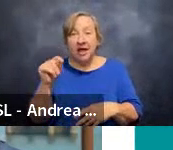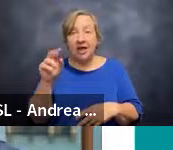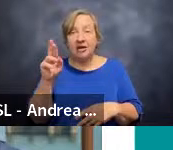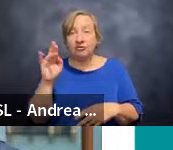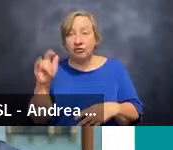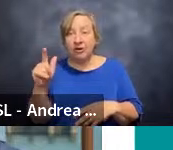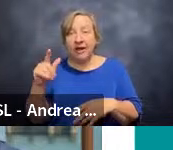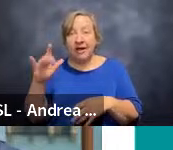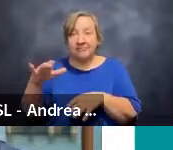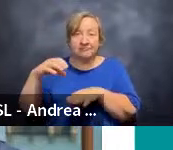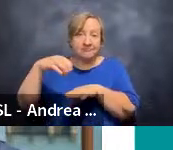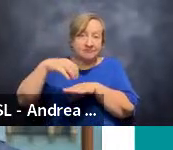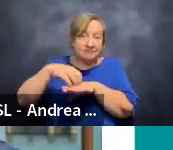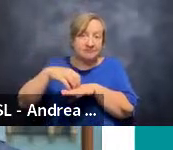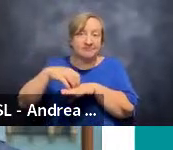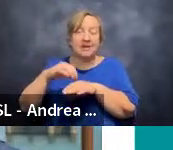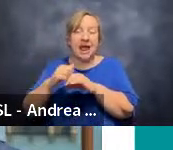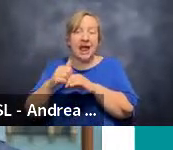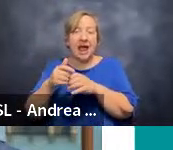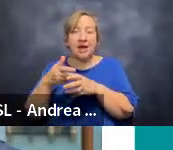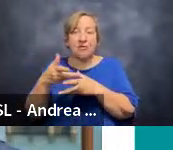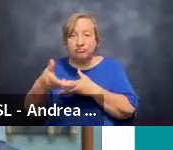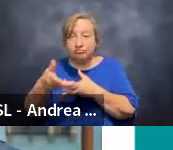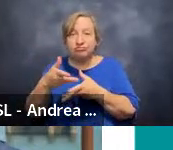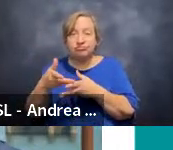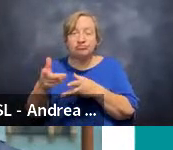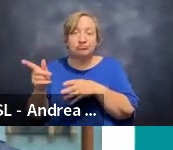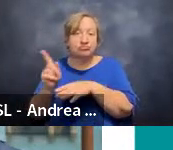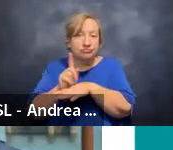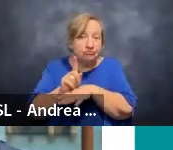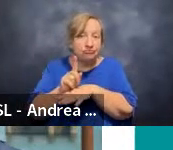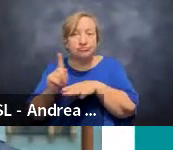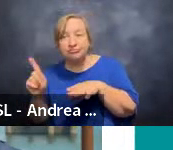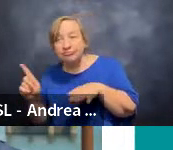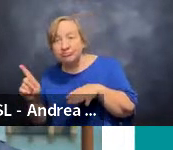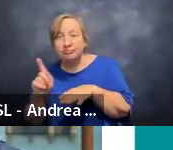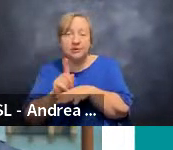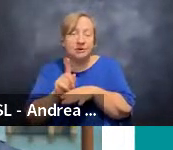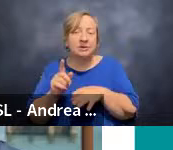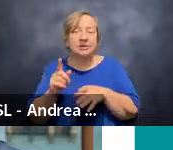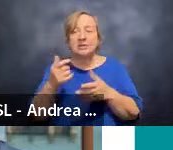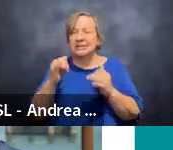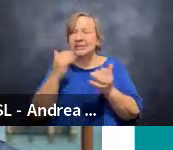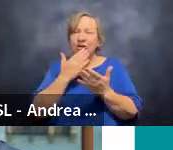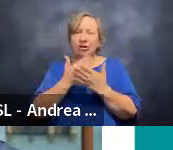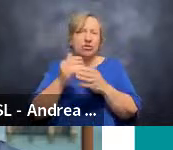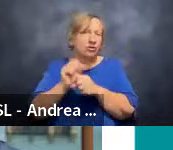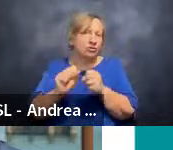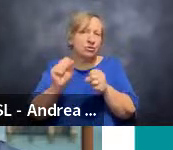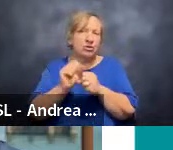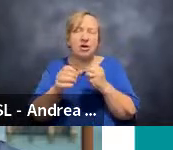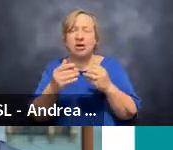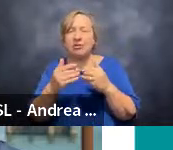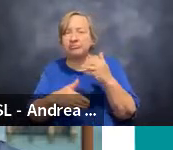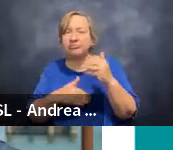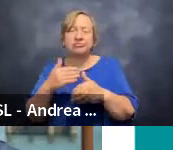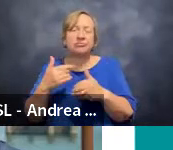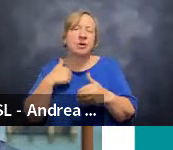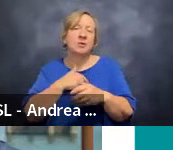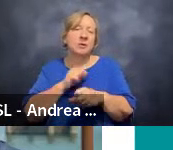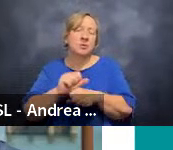and how they will interact with the community. So still good work going on as we continue to march